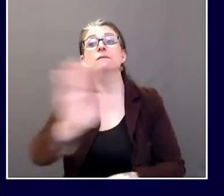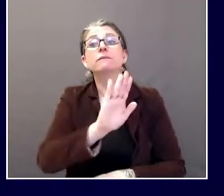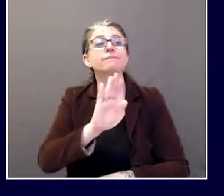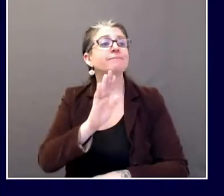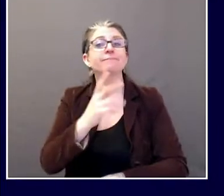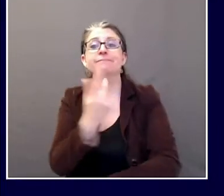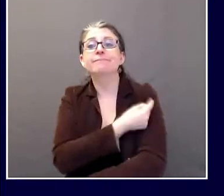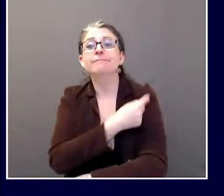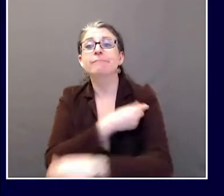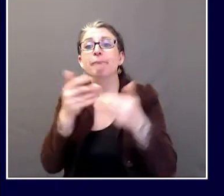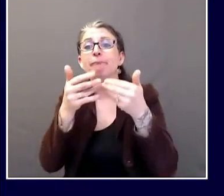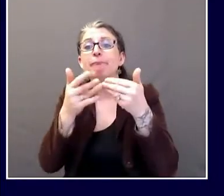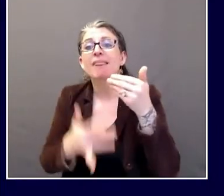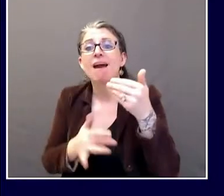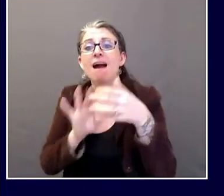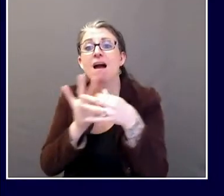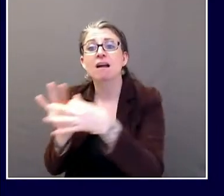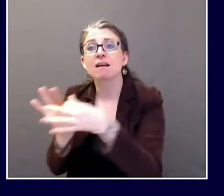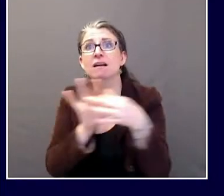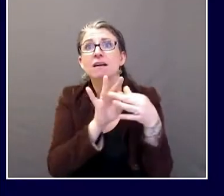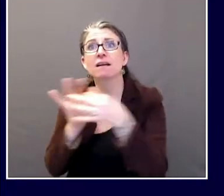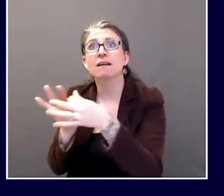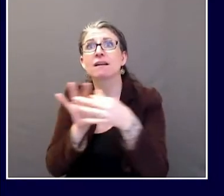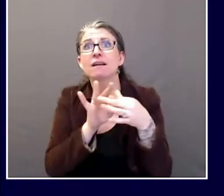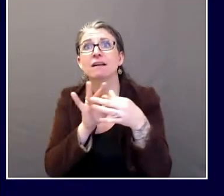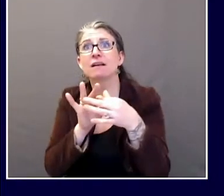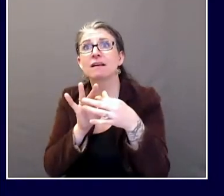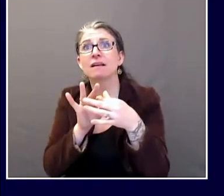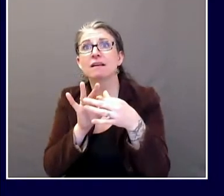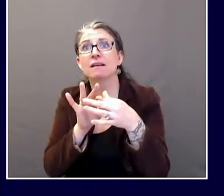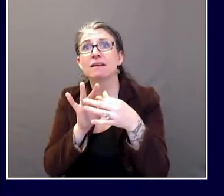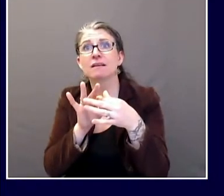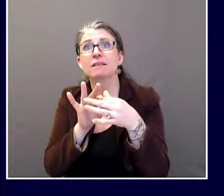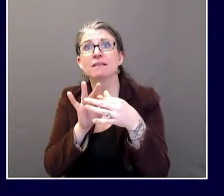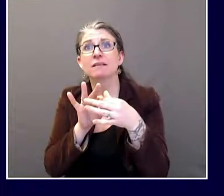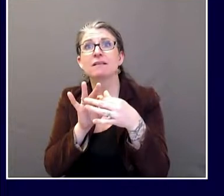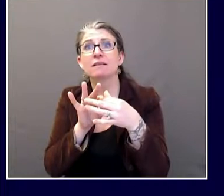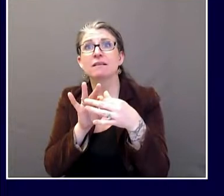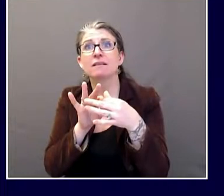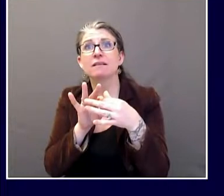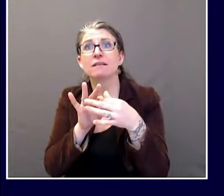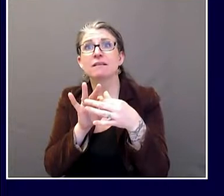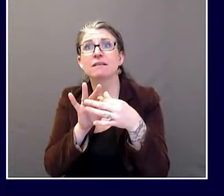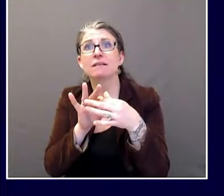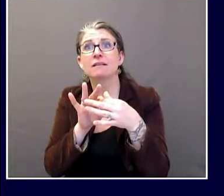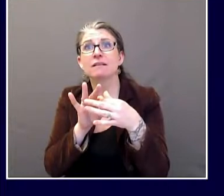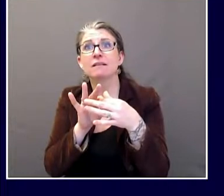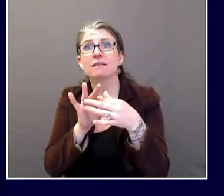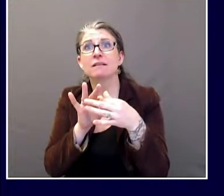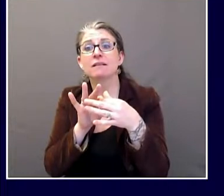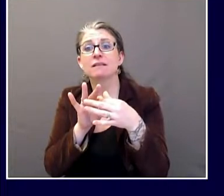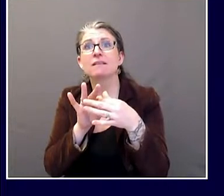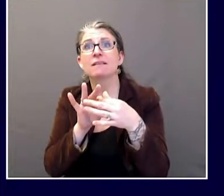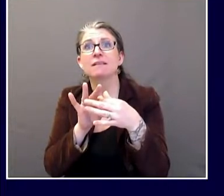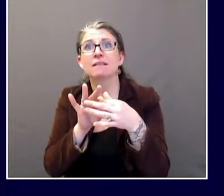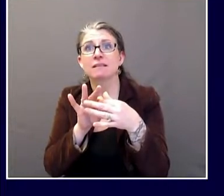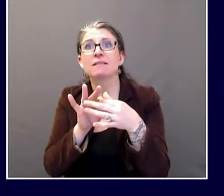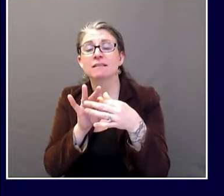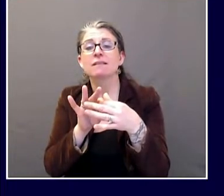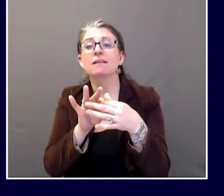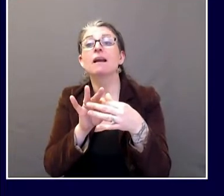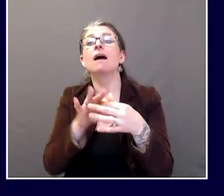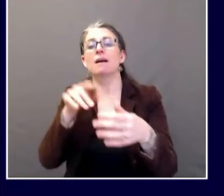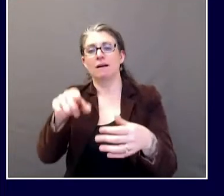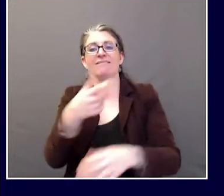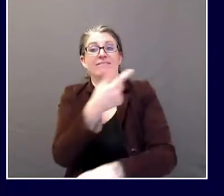and then throughout the summer, there were a series of publications that speculated that blood type may play some role